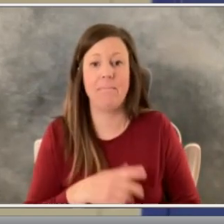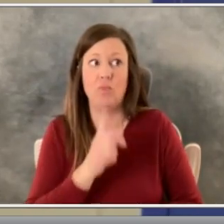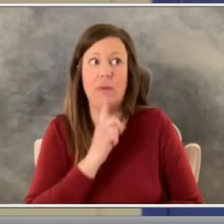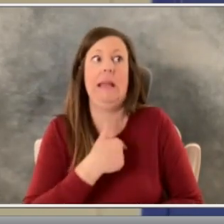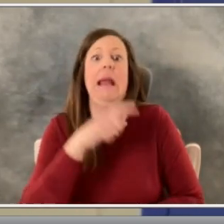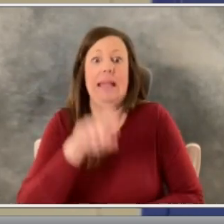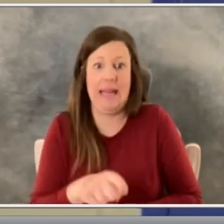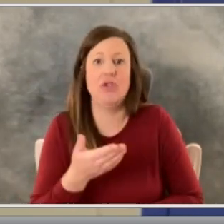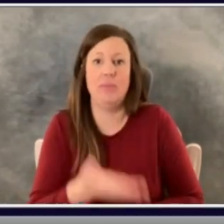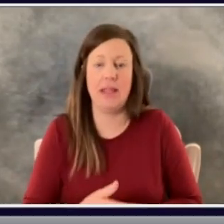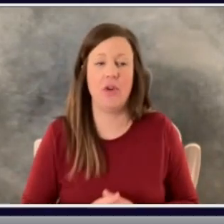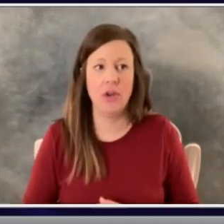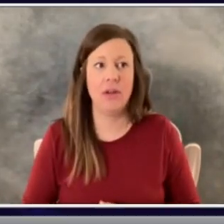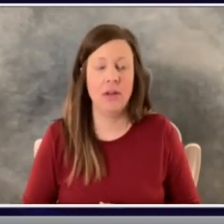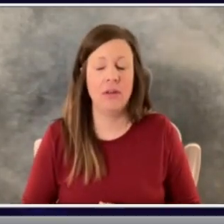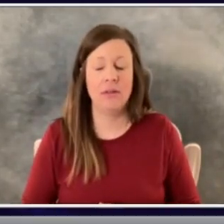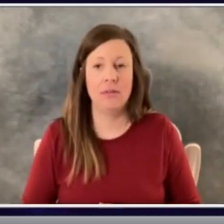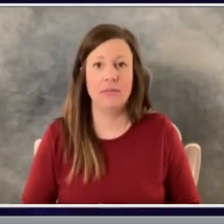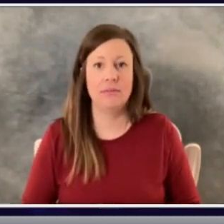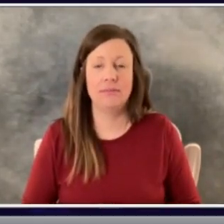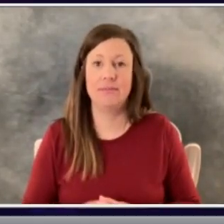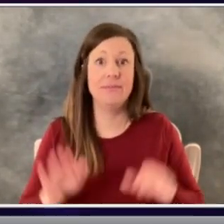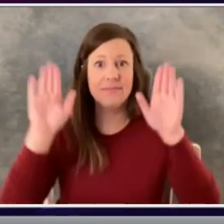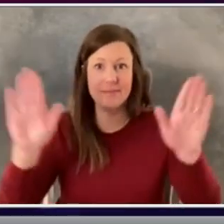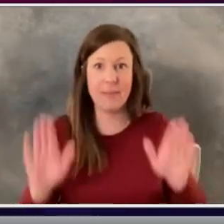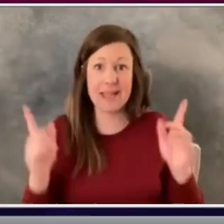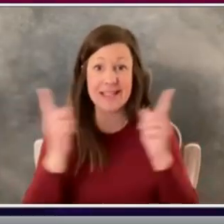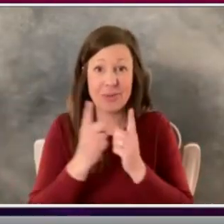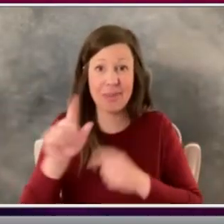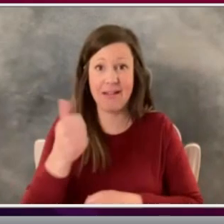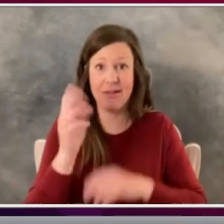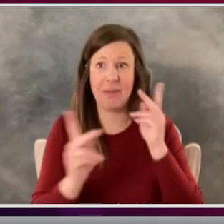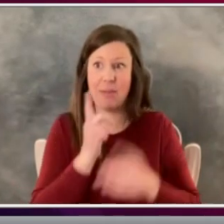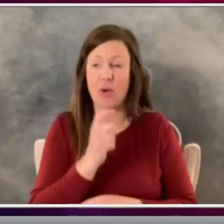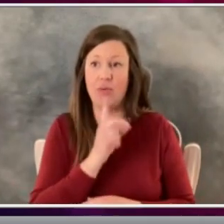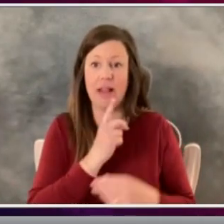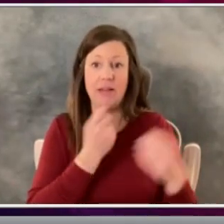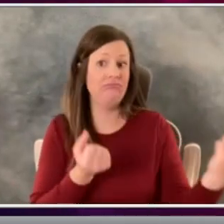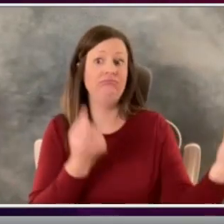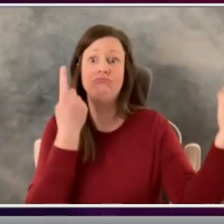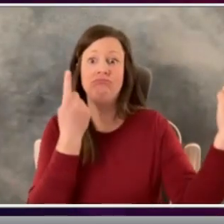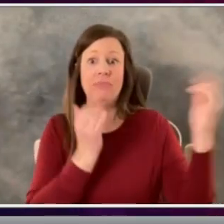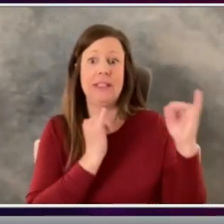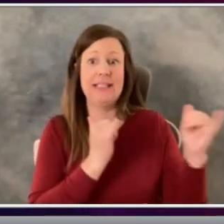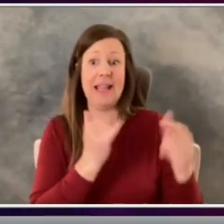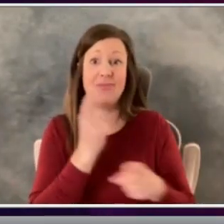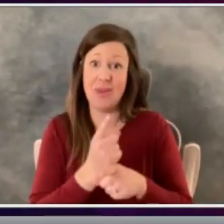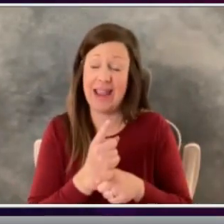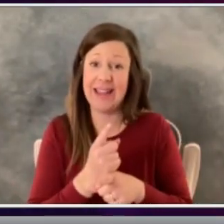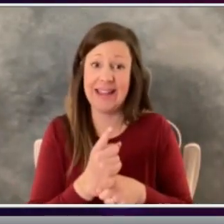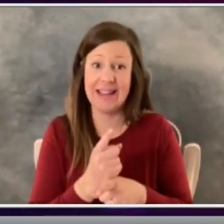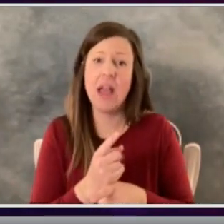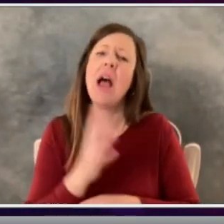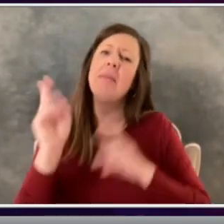be. Isn't it amazing to meet other people that just get it? No one else gets it's hard. it. They feel bad, but